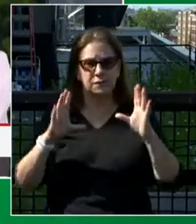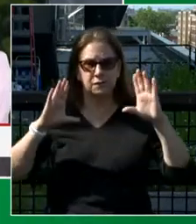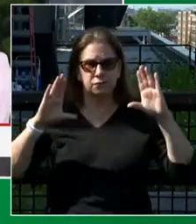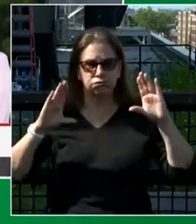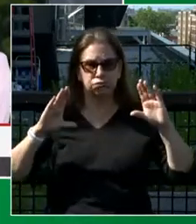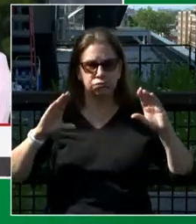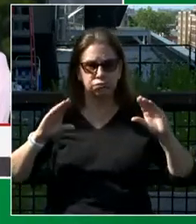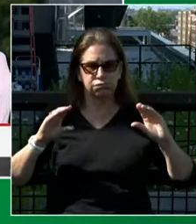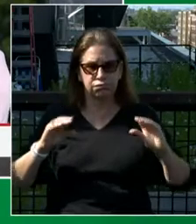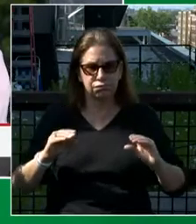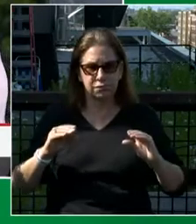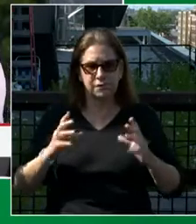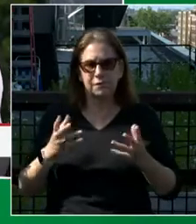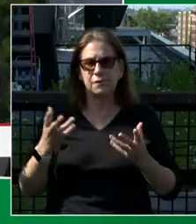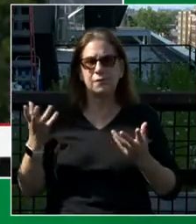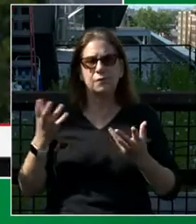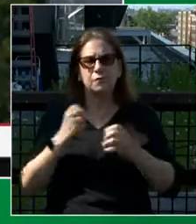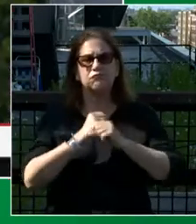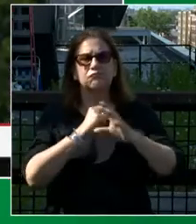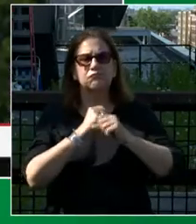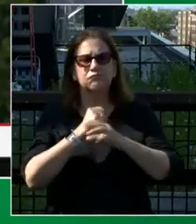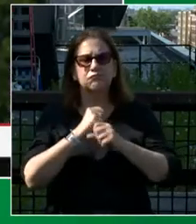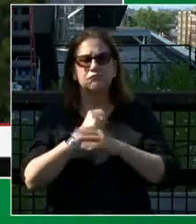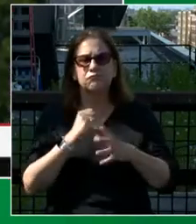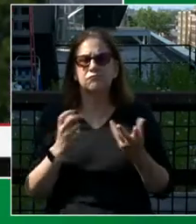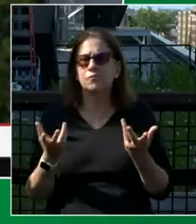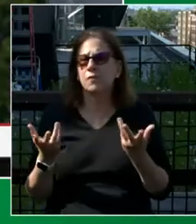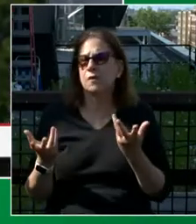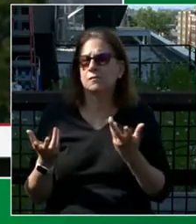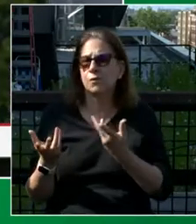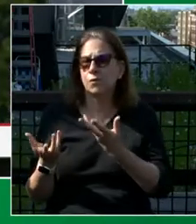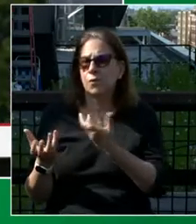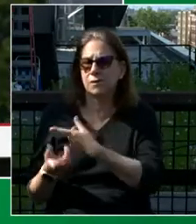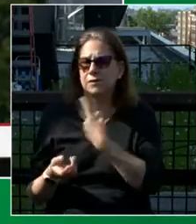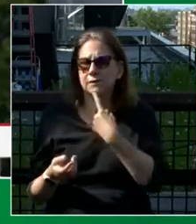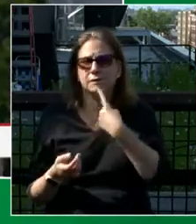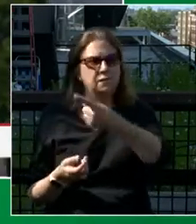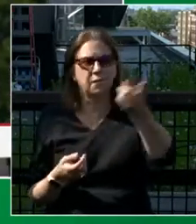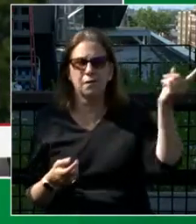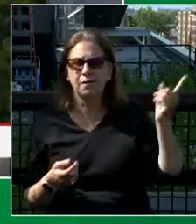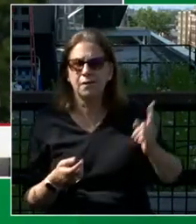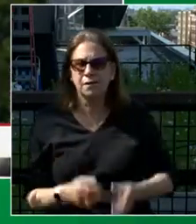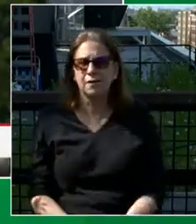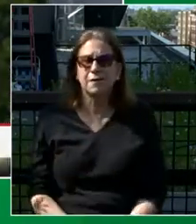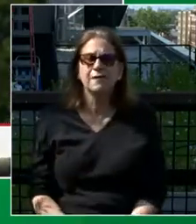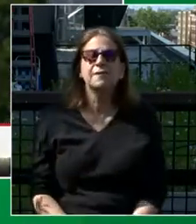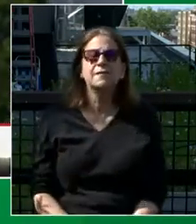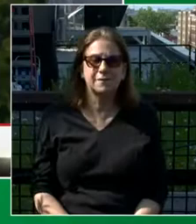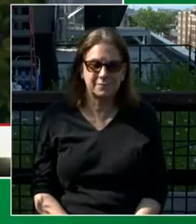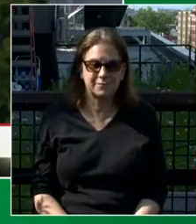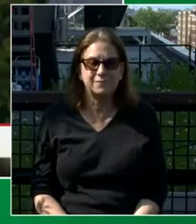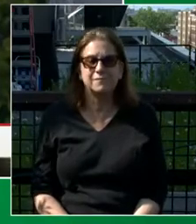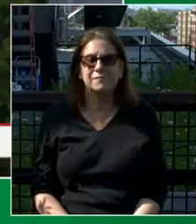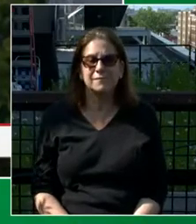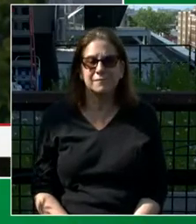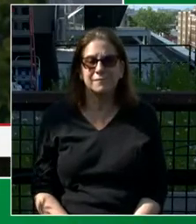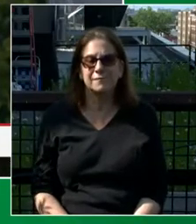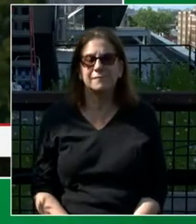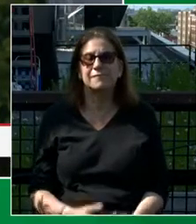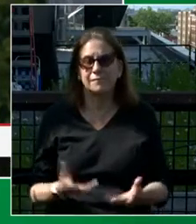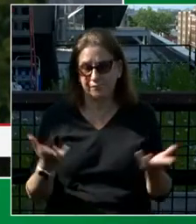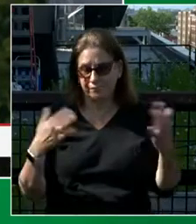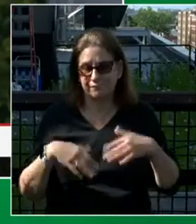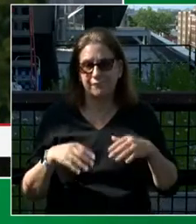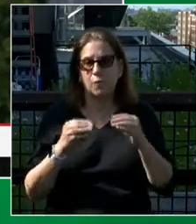truly blessed in all of this because out of this pandemic came more work. We actually moved into a new sector of